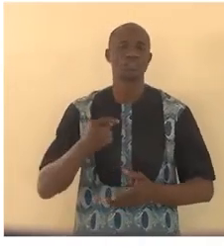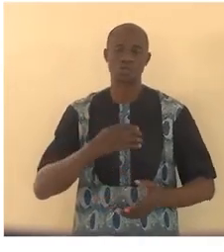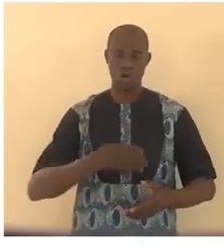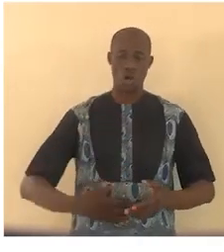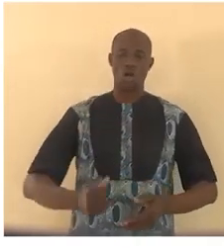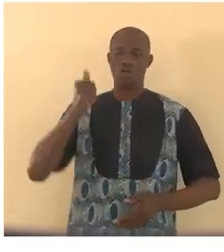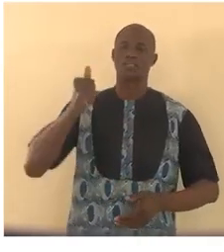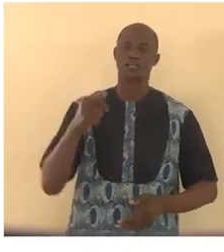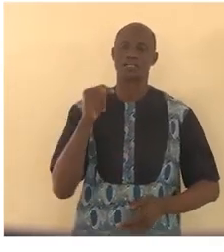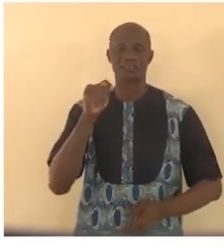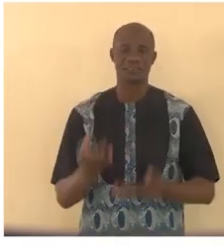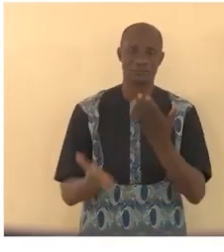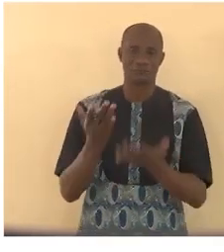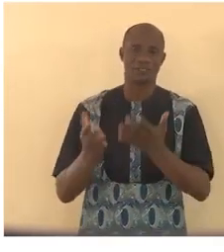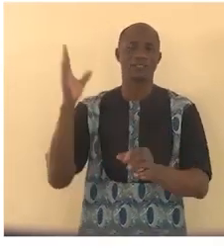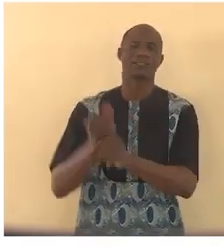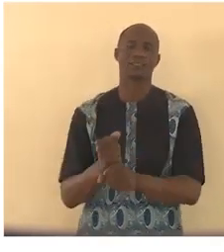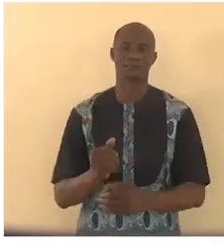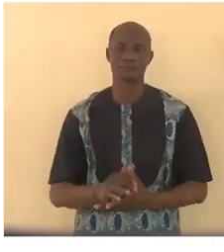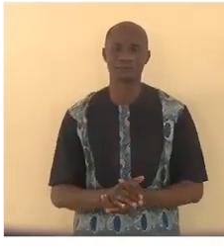the hungrier the fire gets.